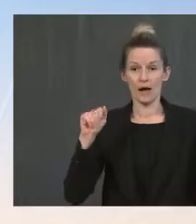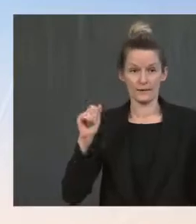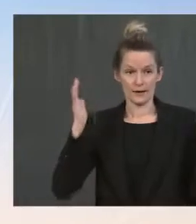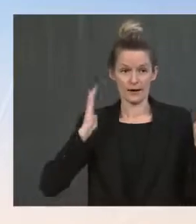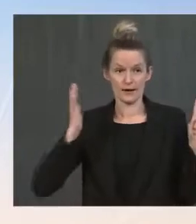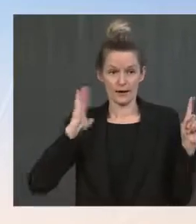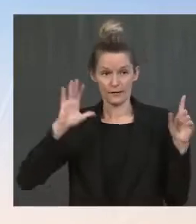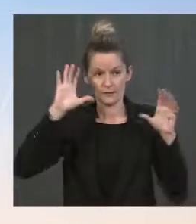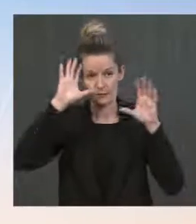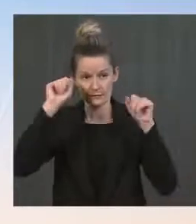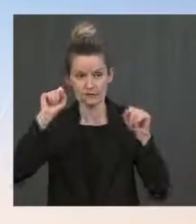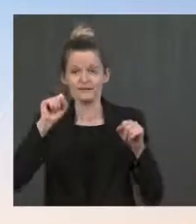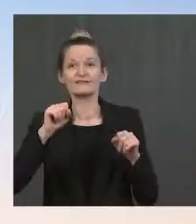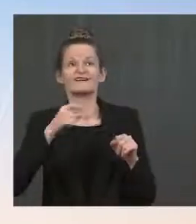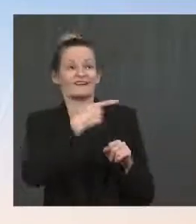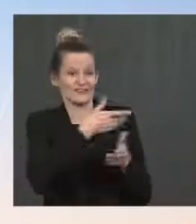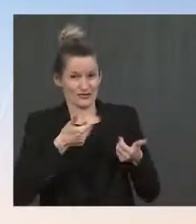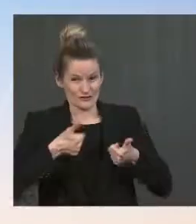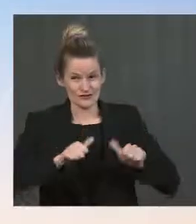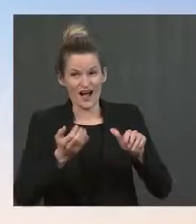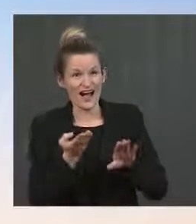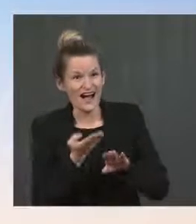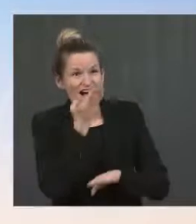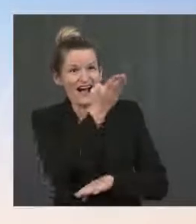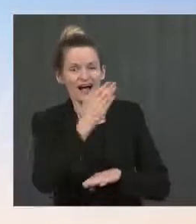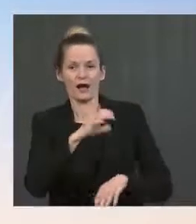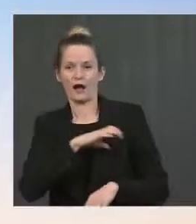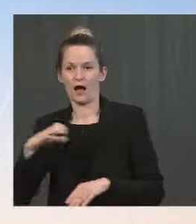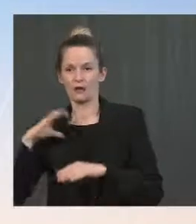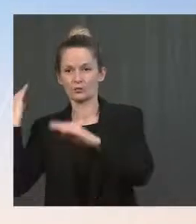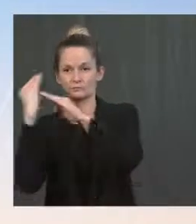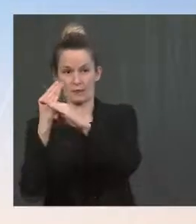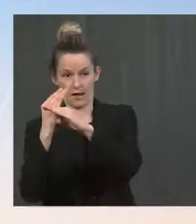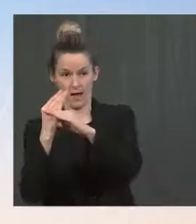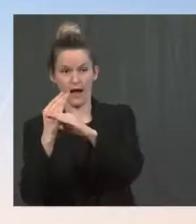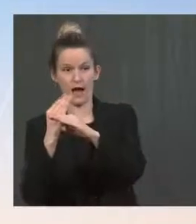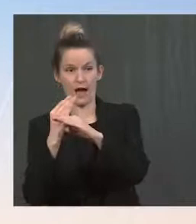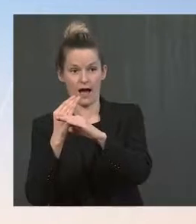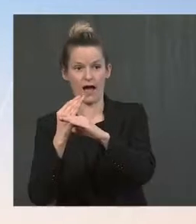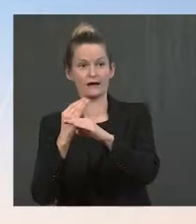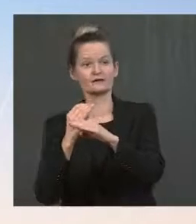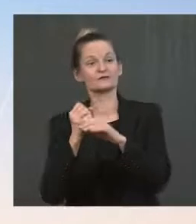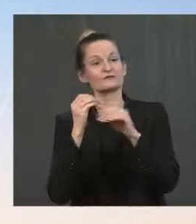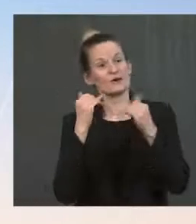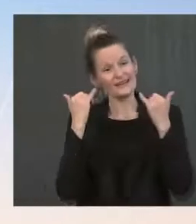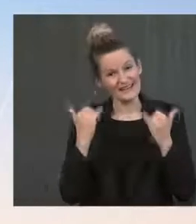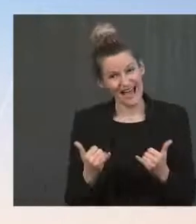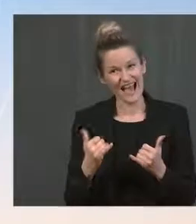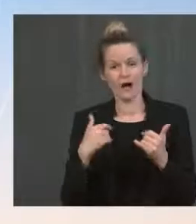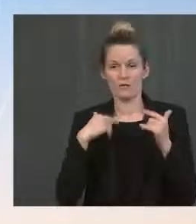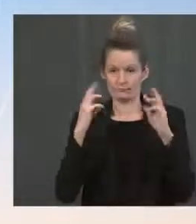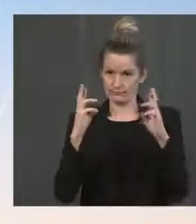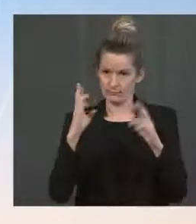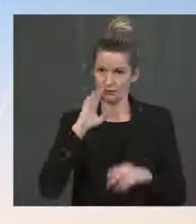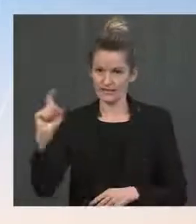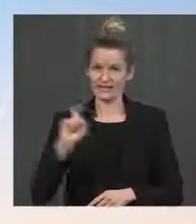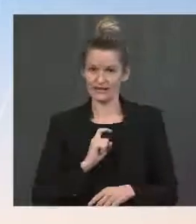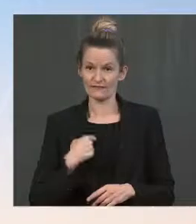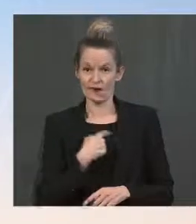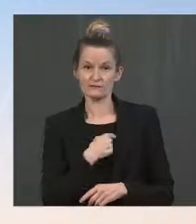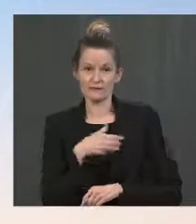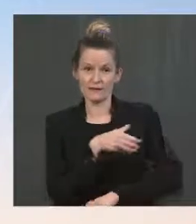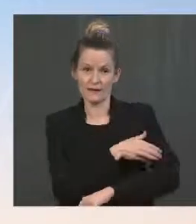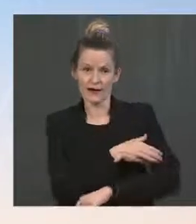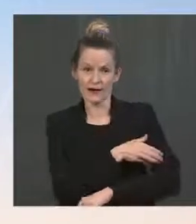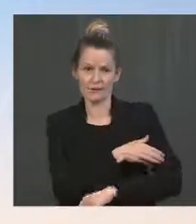this, and we're going to aggressively move forward on it. Those cases obviously raise the question of whether you're interested in looking at breaking up these companies somehow. Is that